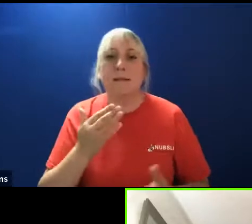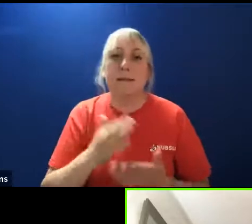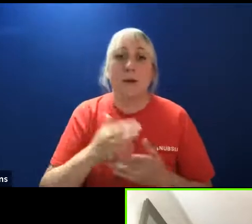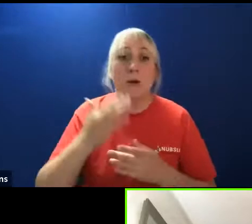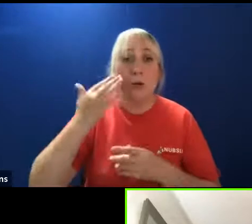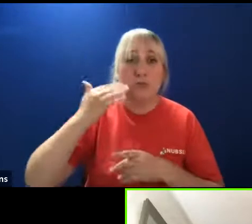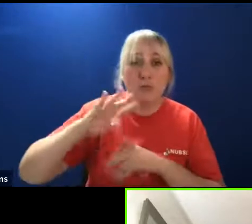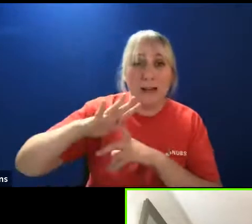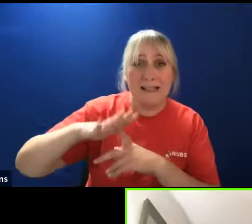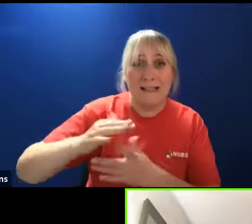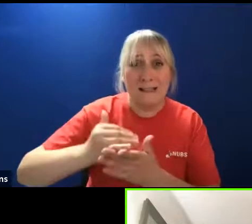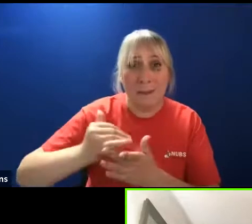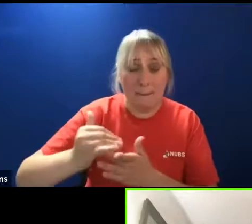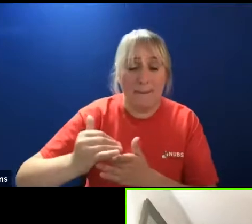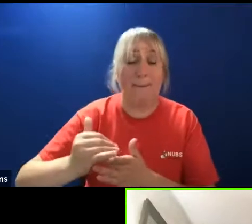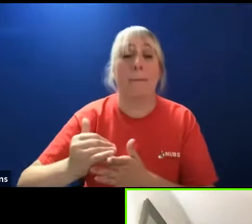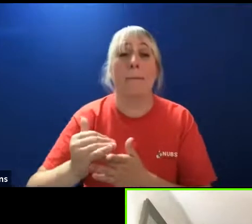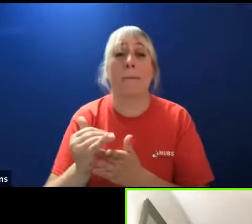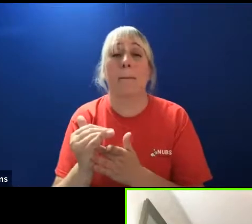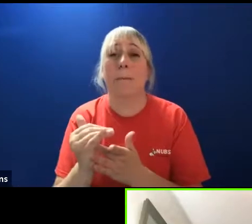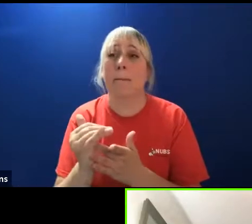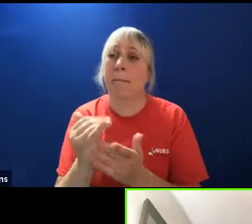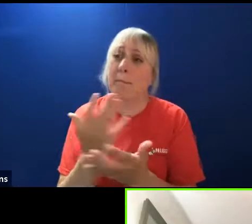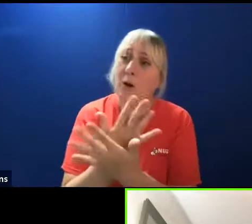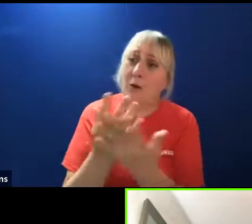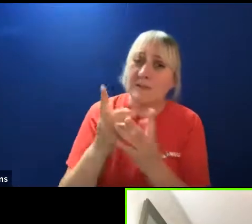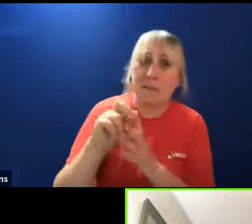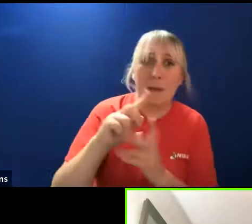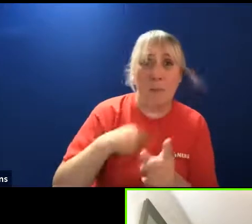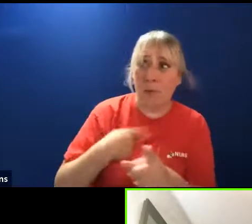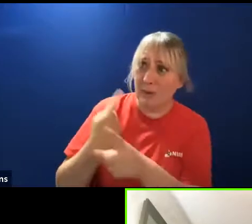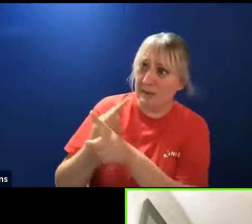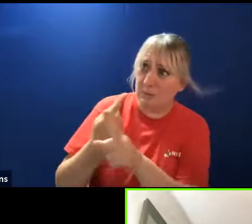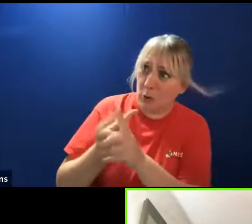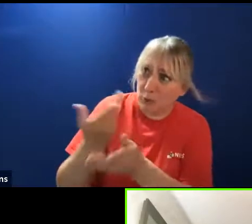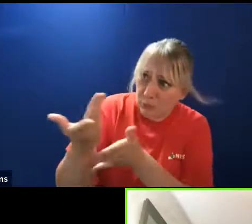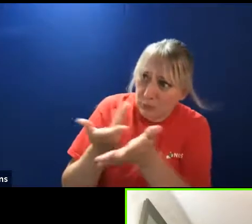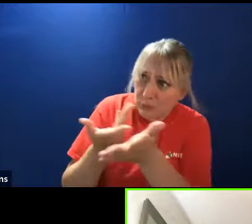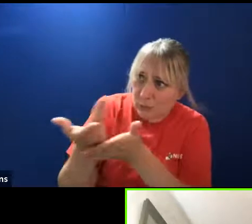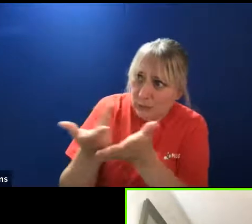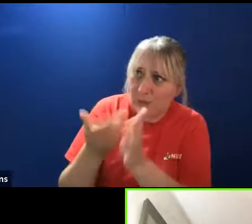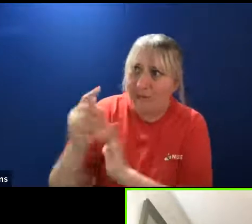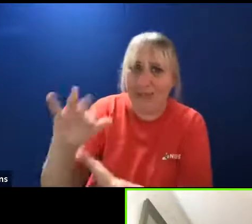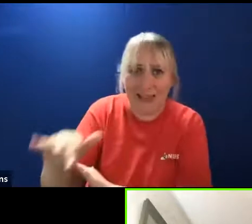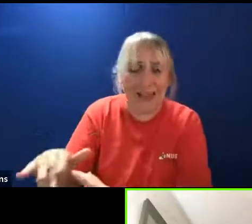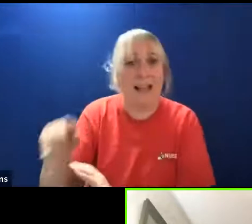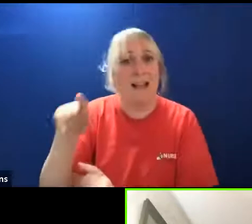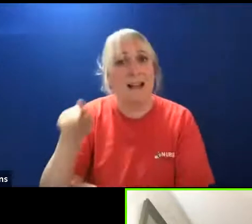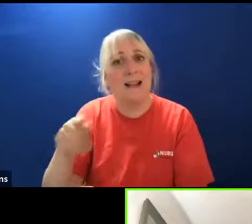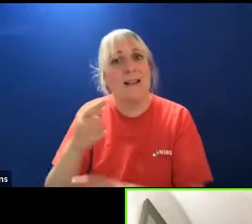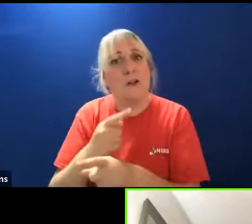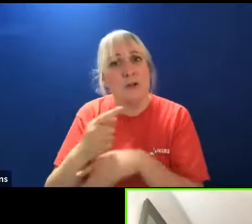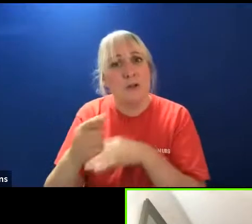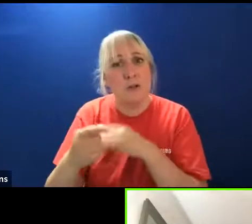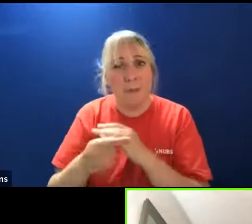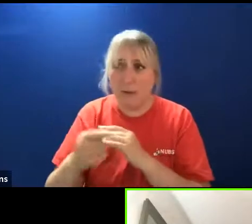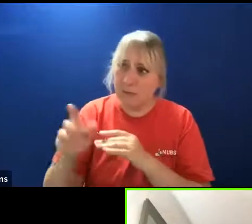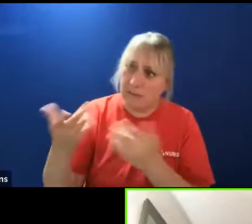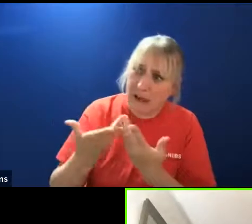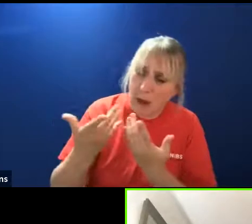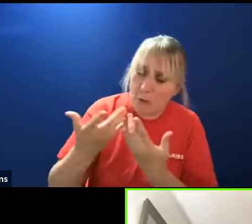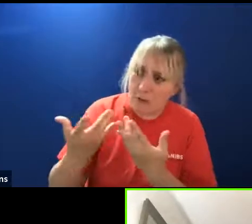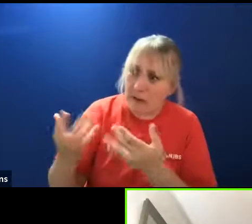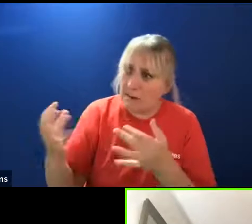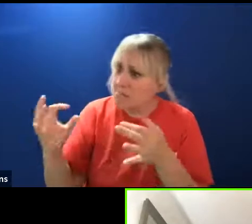many of the people that we spoke to spoke of their engagement with the education system, whether